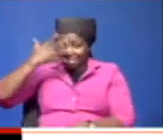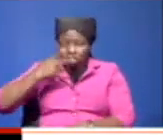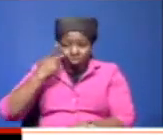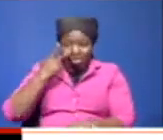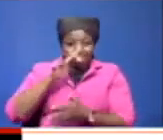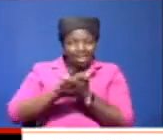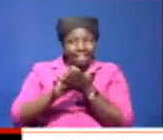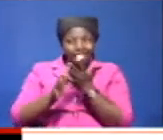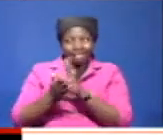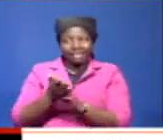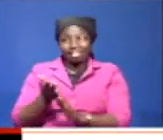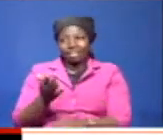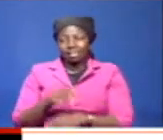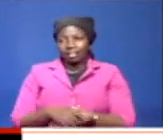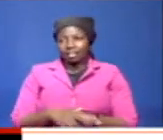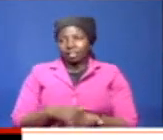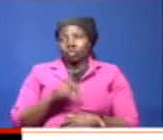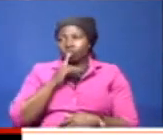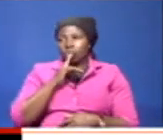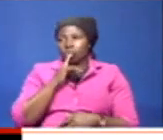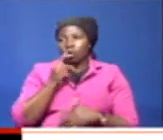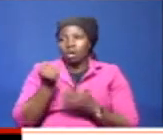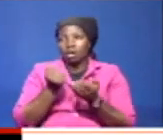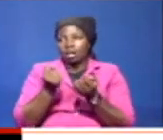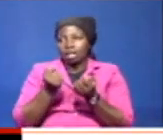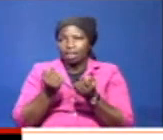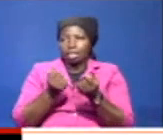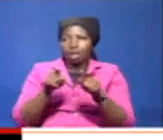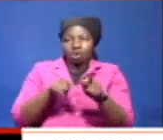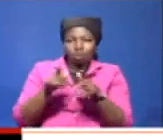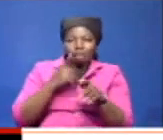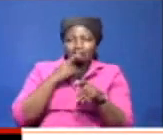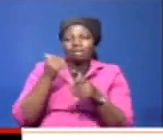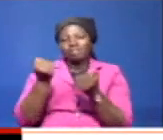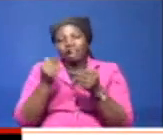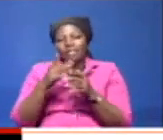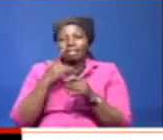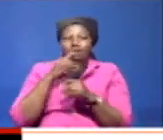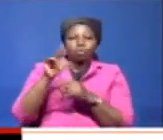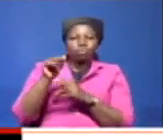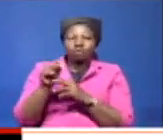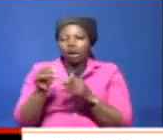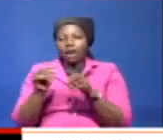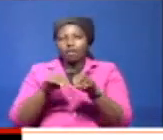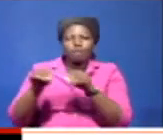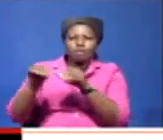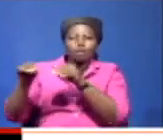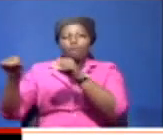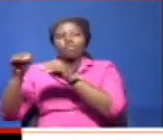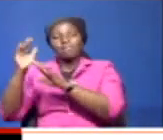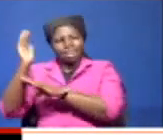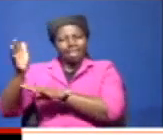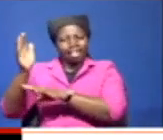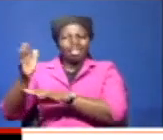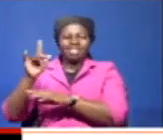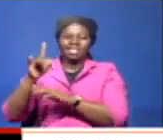the accelerator. So the navigators want to tell the driver, no, just continue straight. So this was a tough event for navigators,